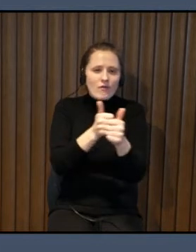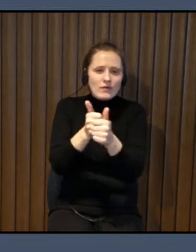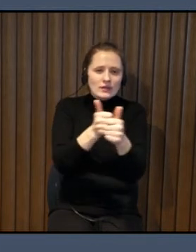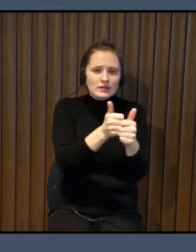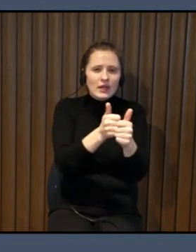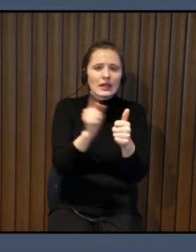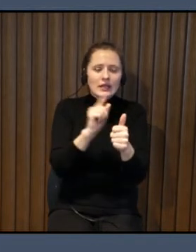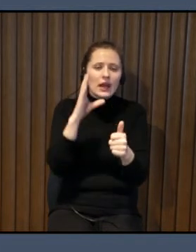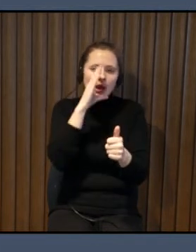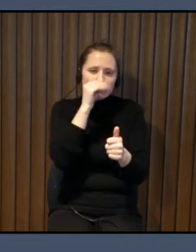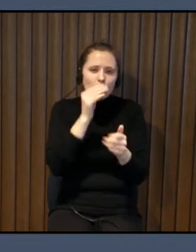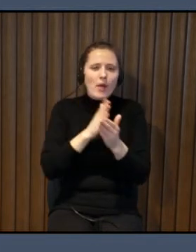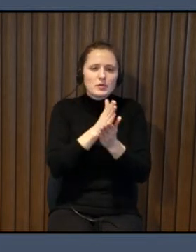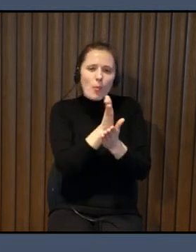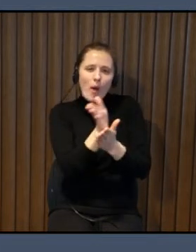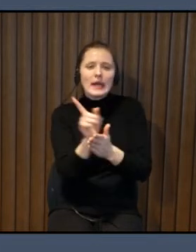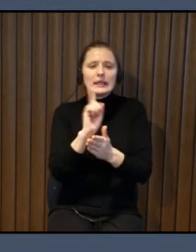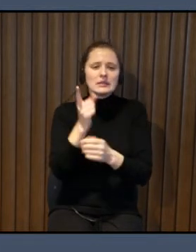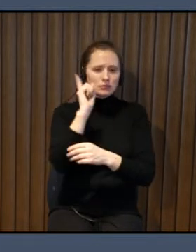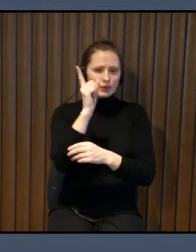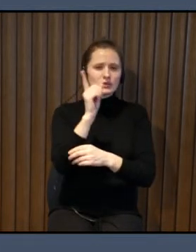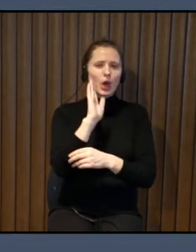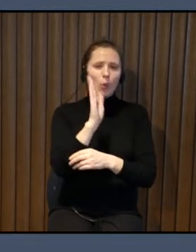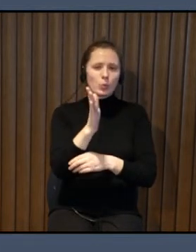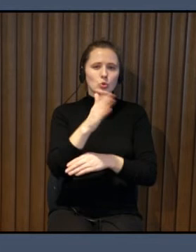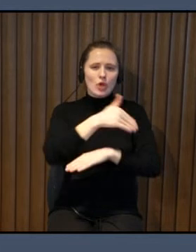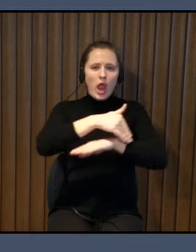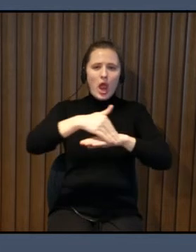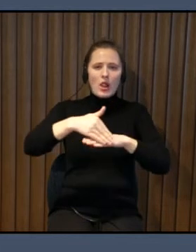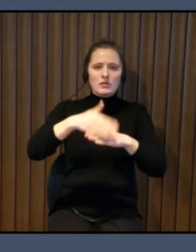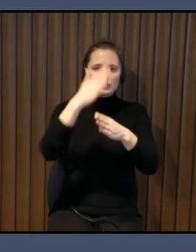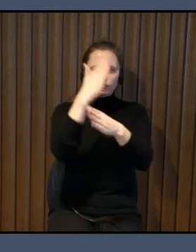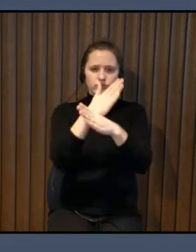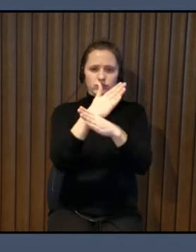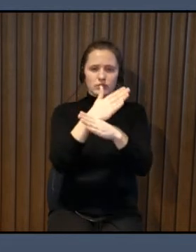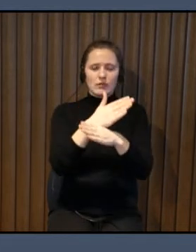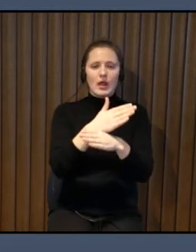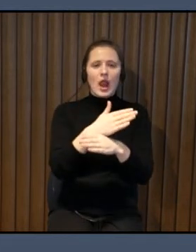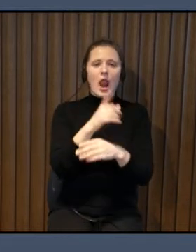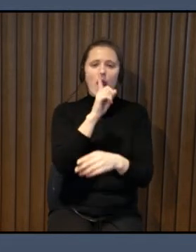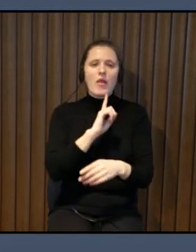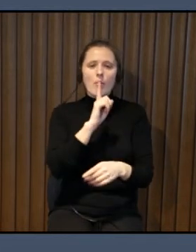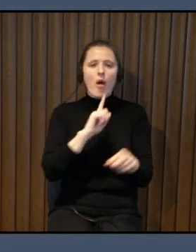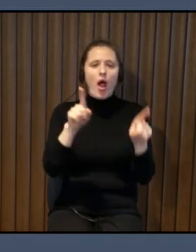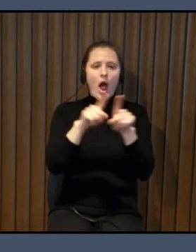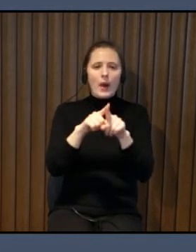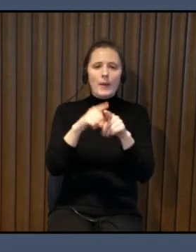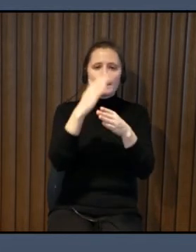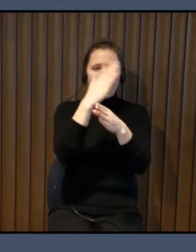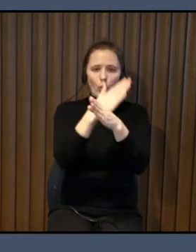it is clearly seen that it is possible to turn to the